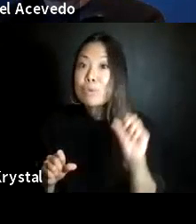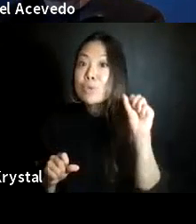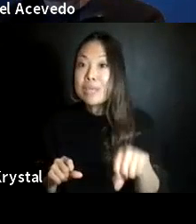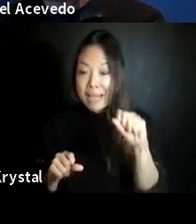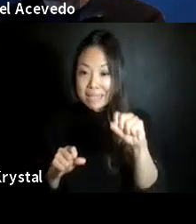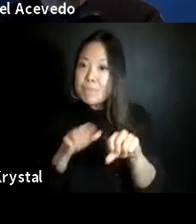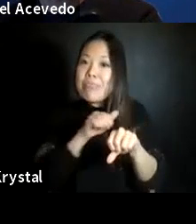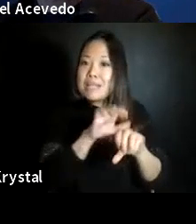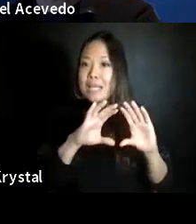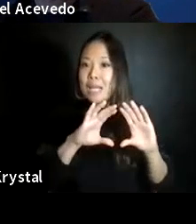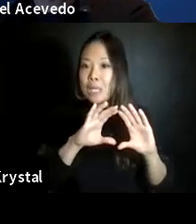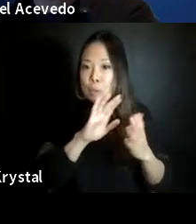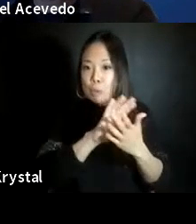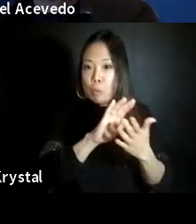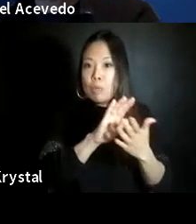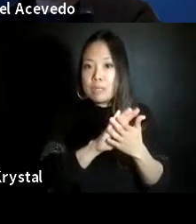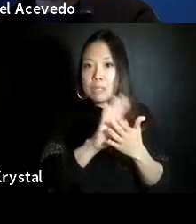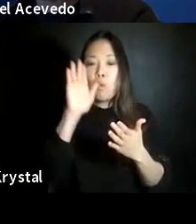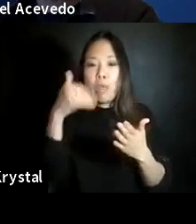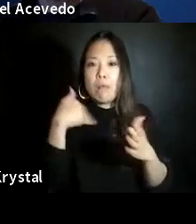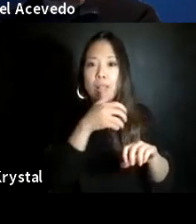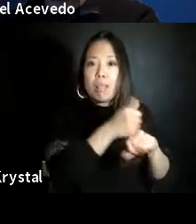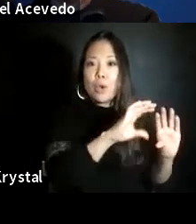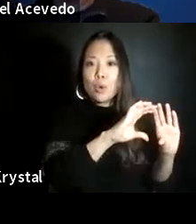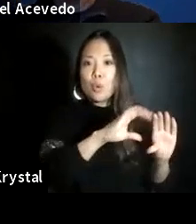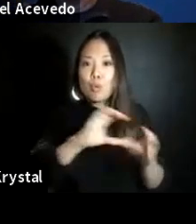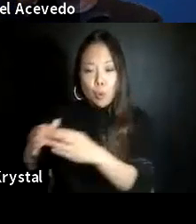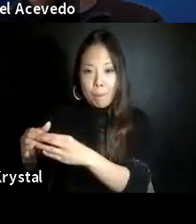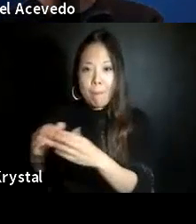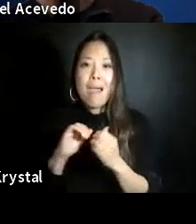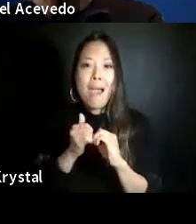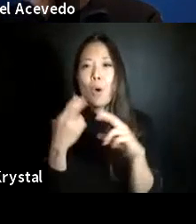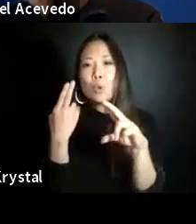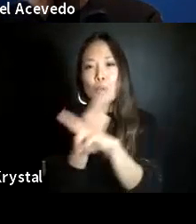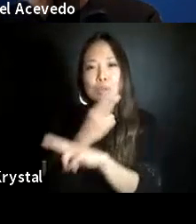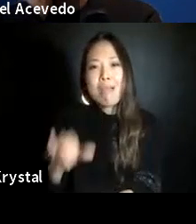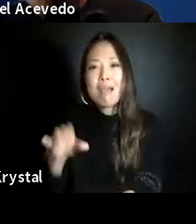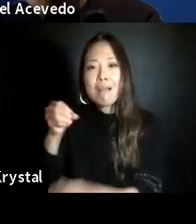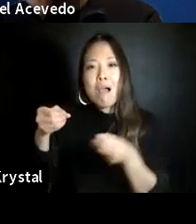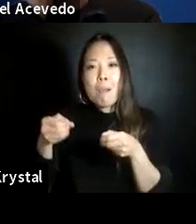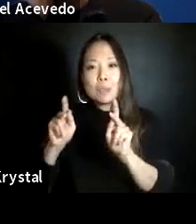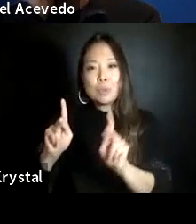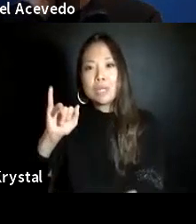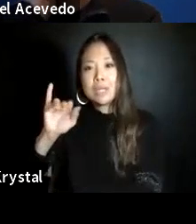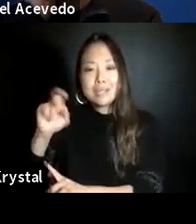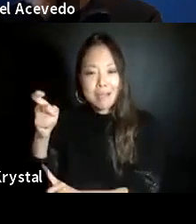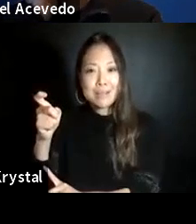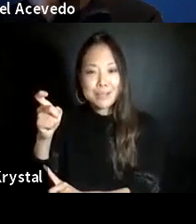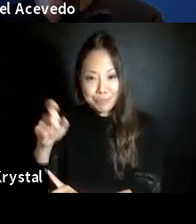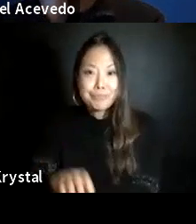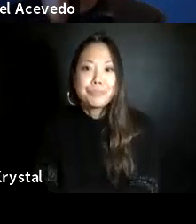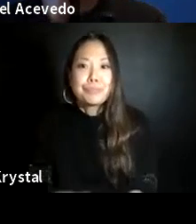grouped by opportunity index. Okay, got it. Okay, got